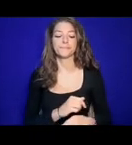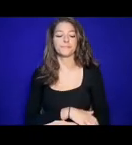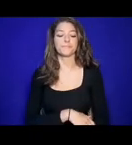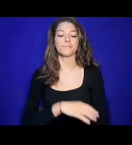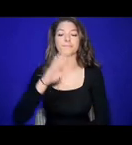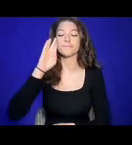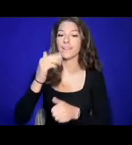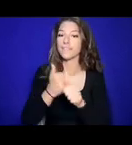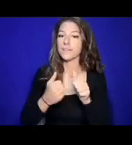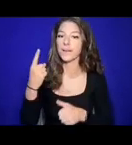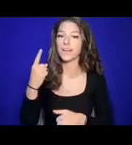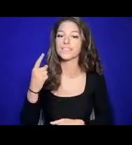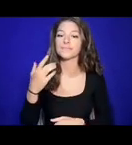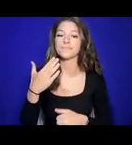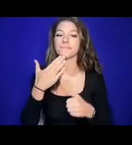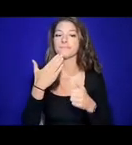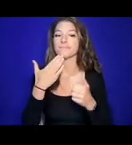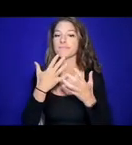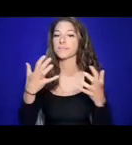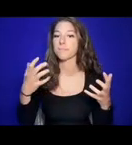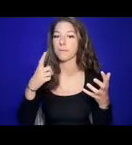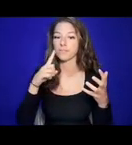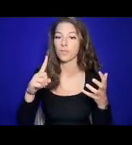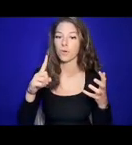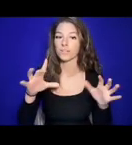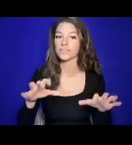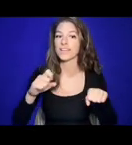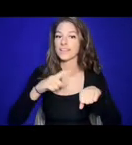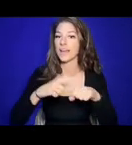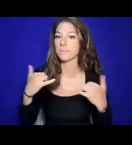Hello, everybody. Thank you for spending time